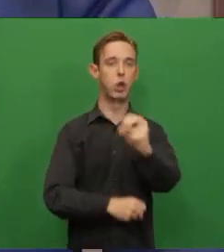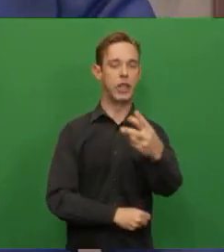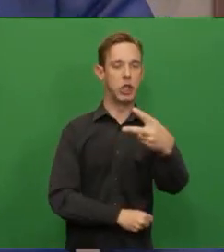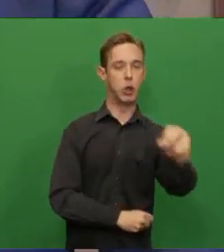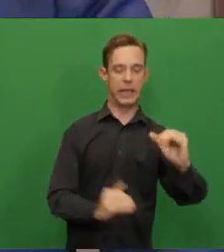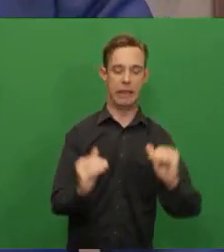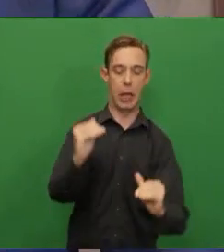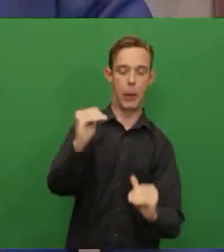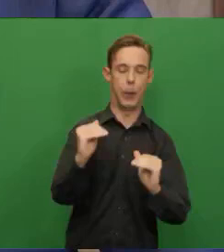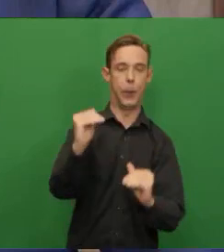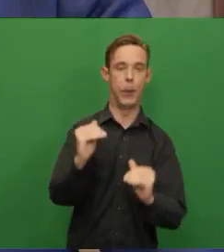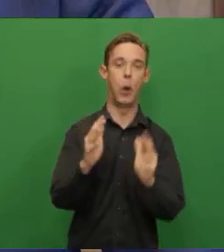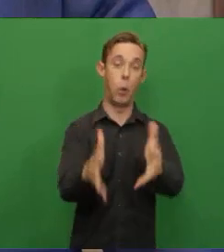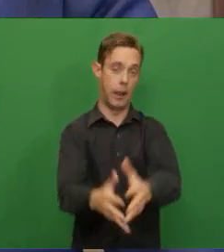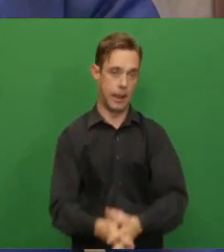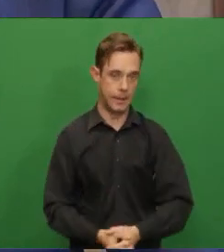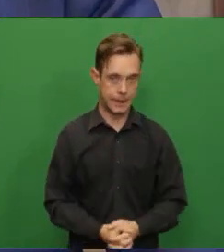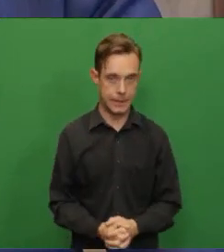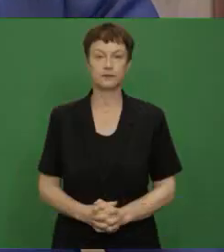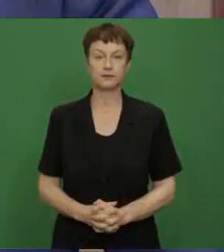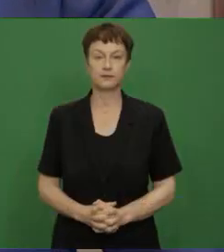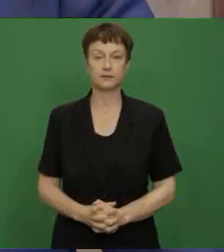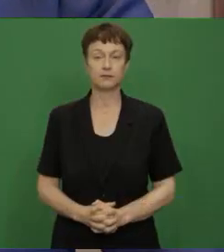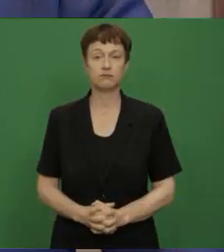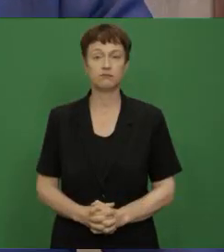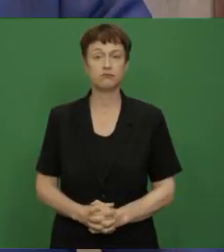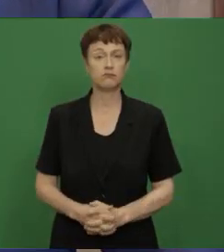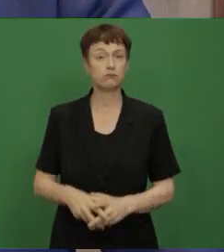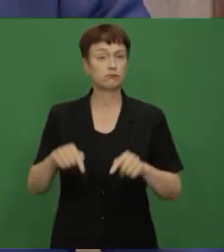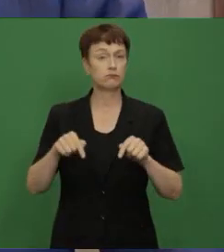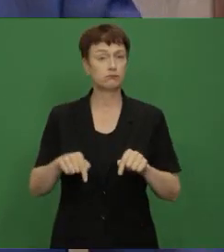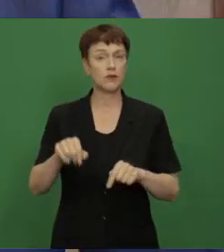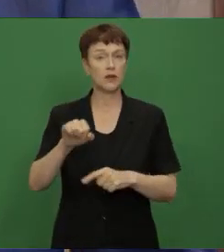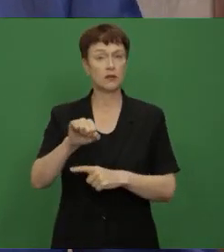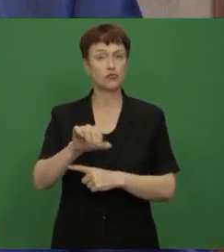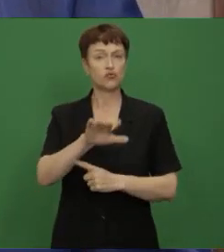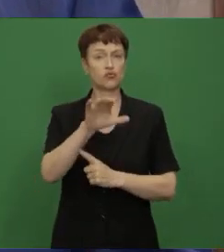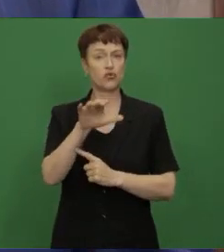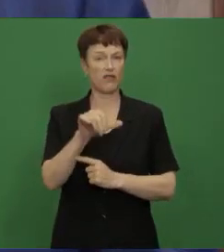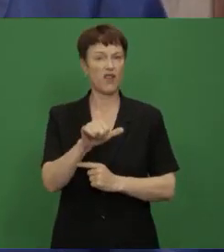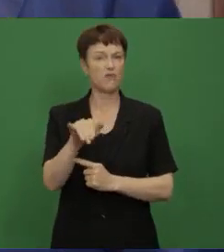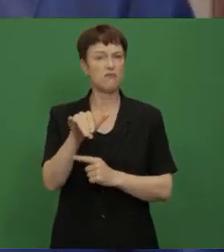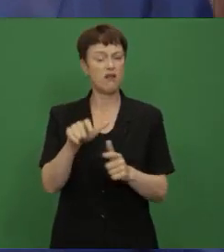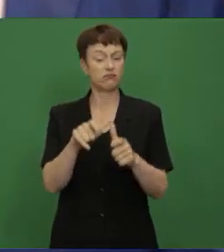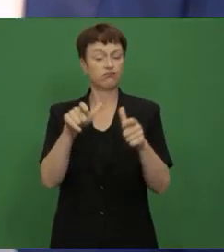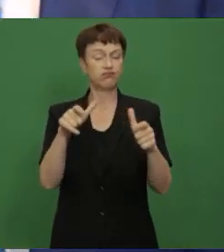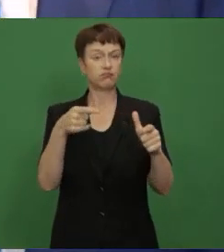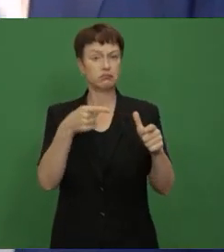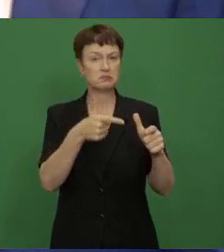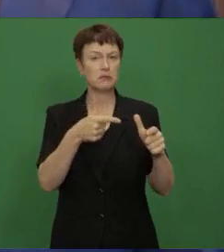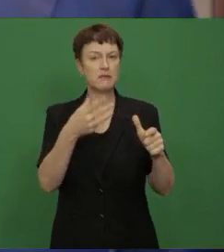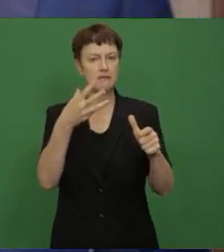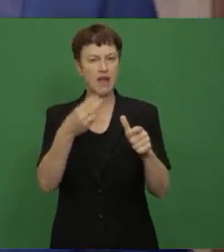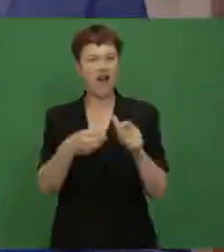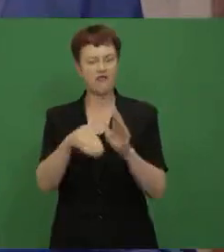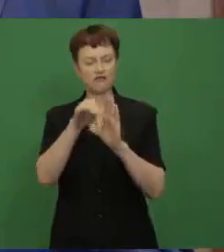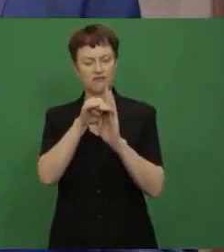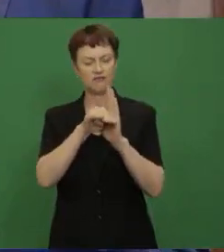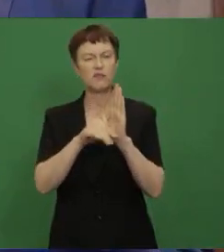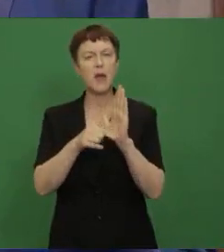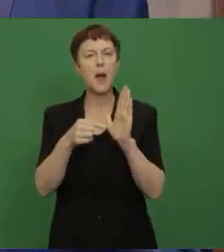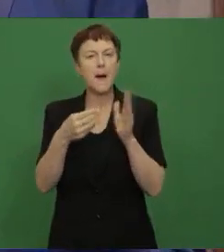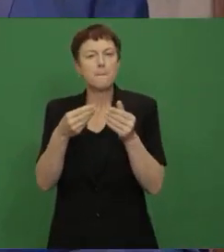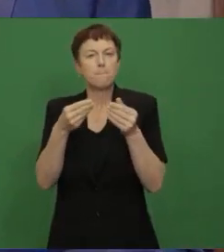previously expected. The SARB's composite leading business cycle indicator has been trending